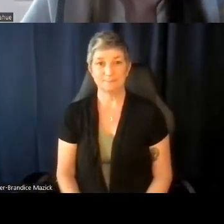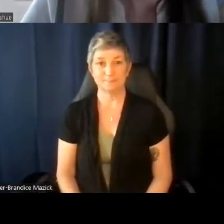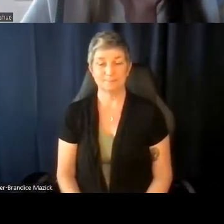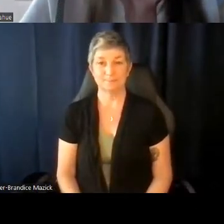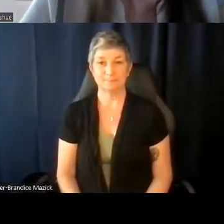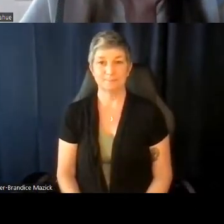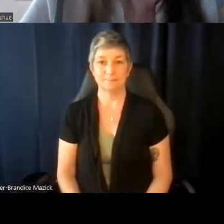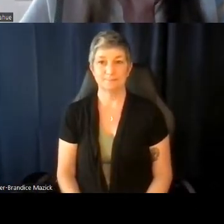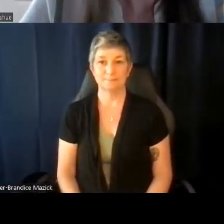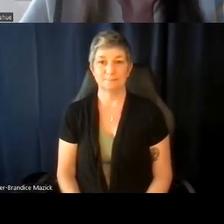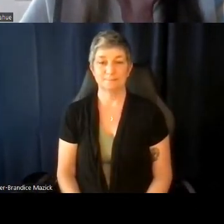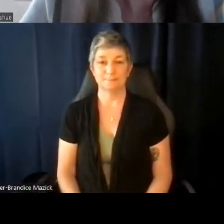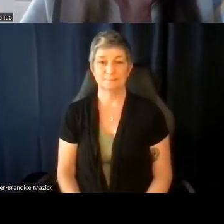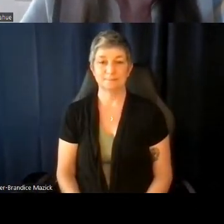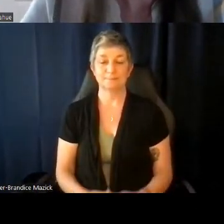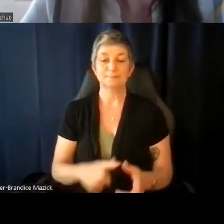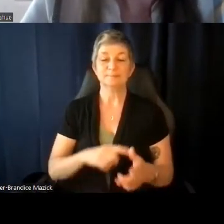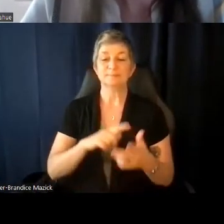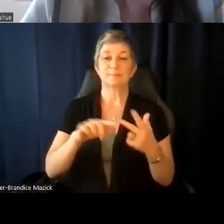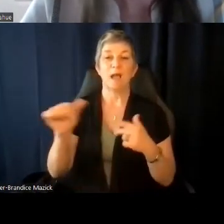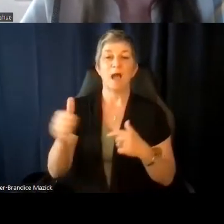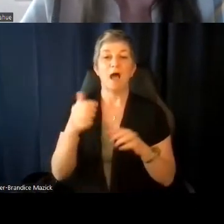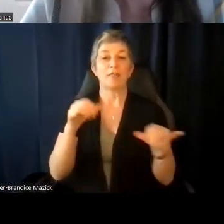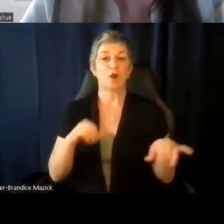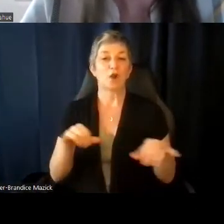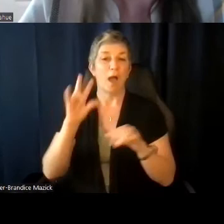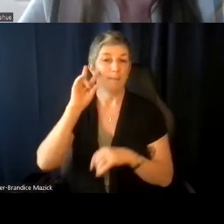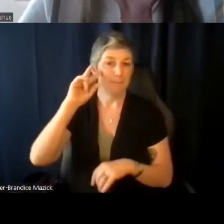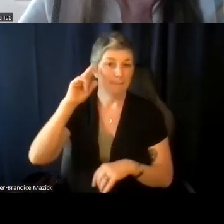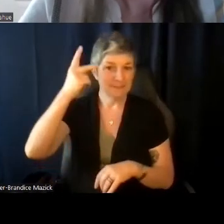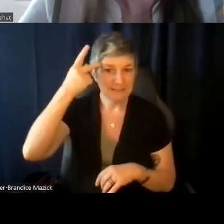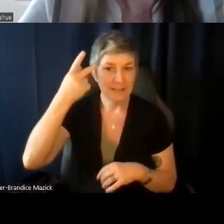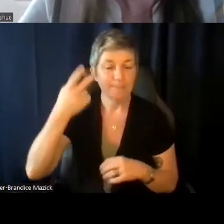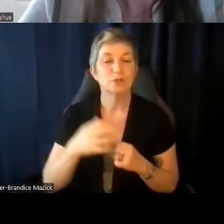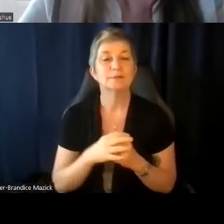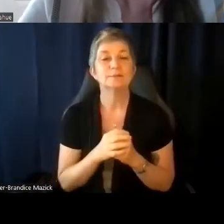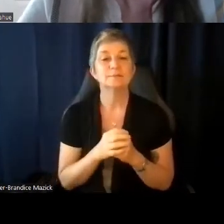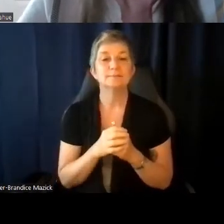Now, the other common misconception is that